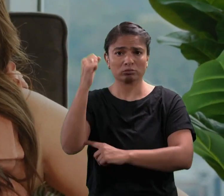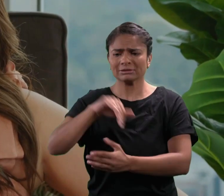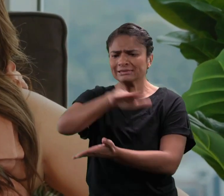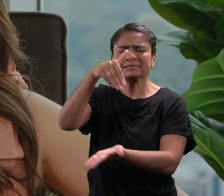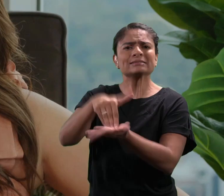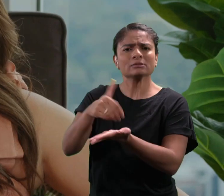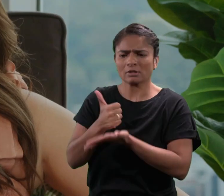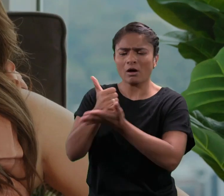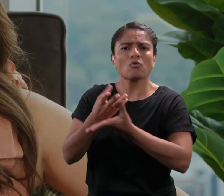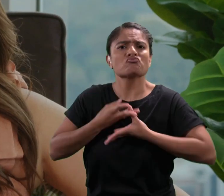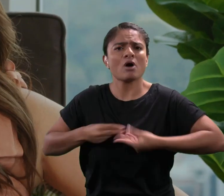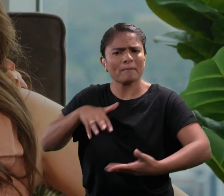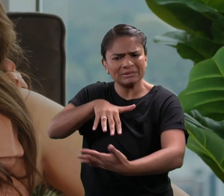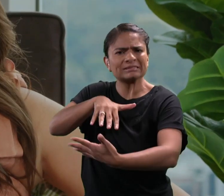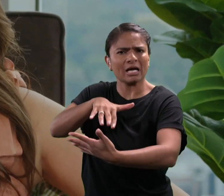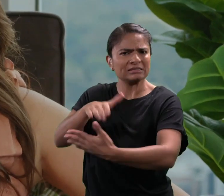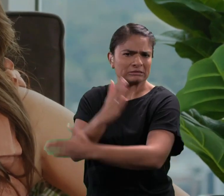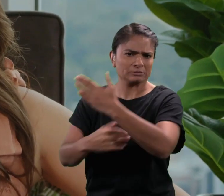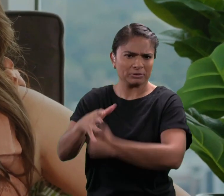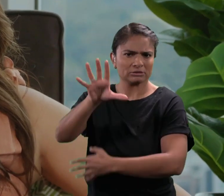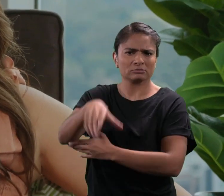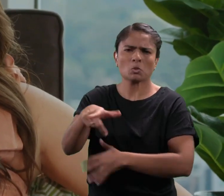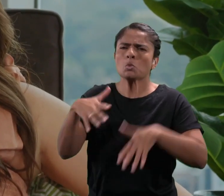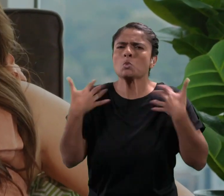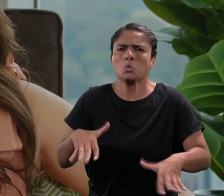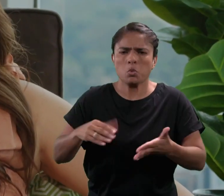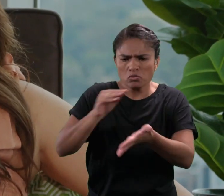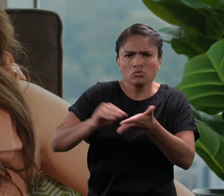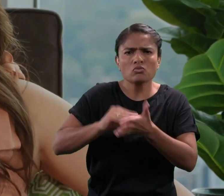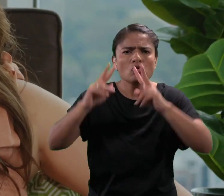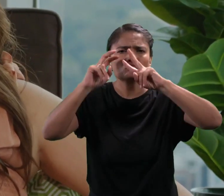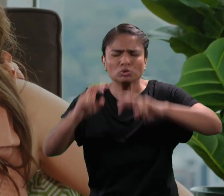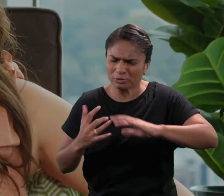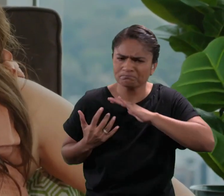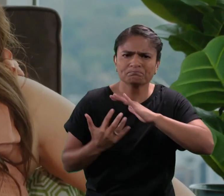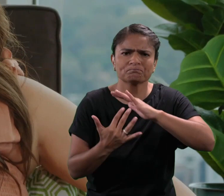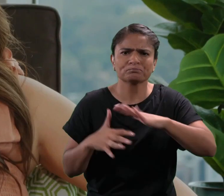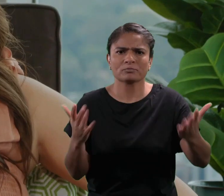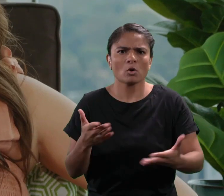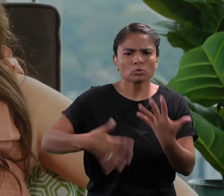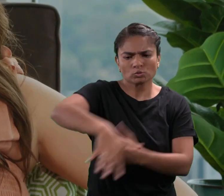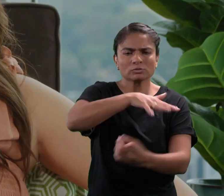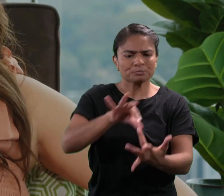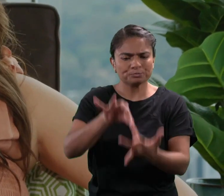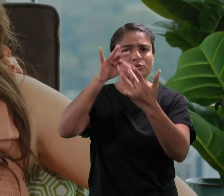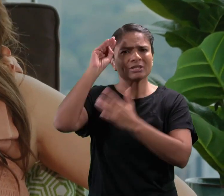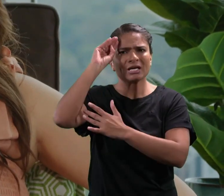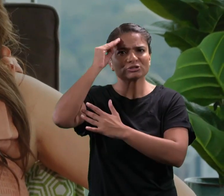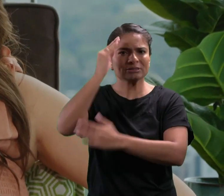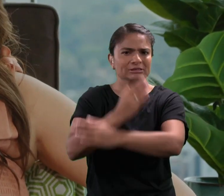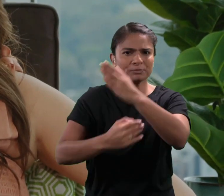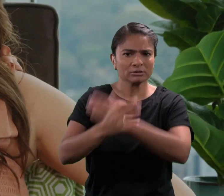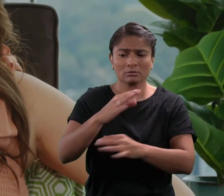University, Center for Disability and Rehabilitation Studies. She is a passionate researcher with special interests in